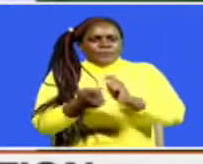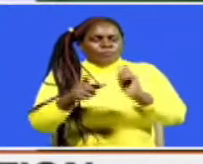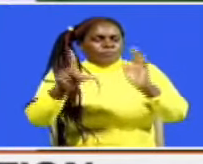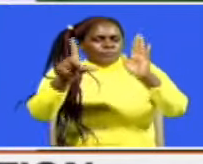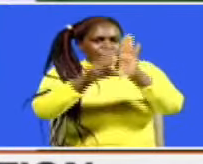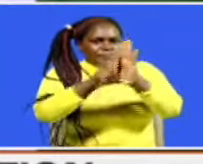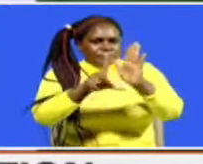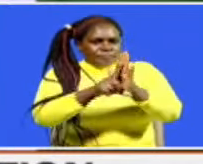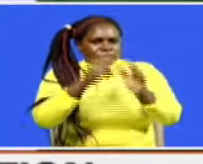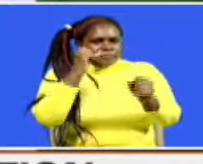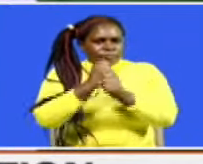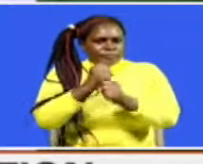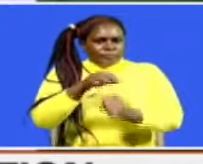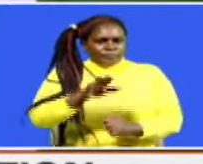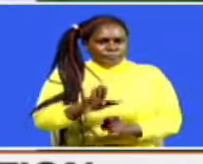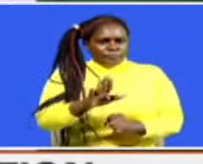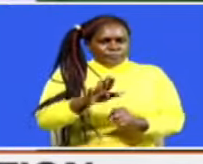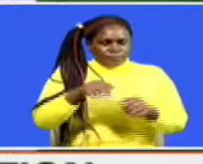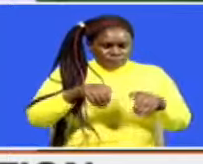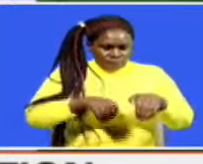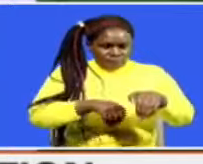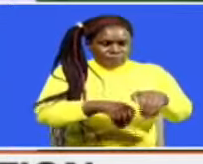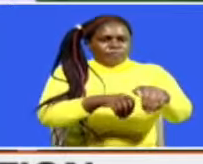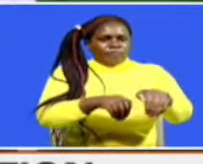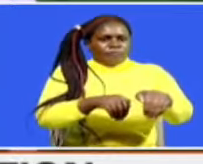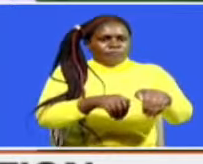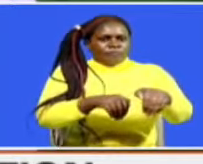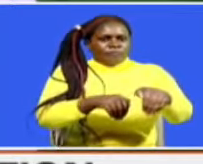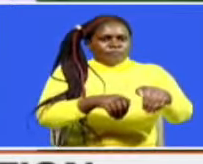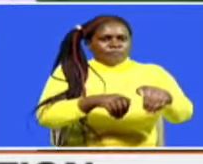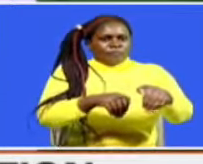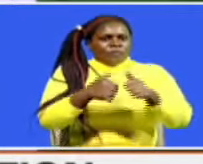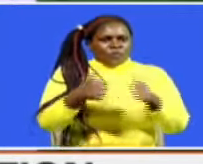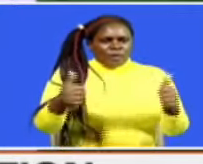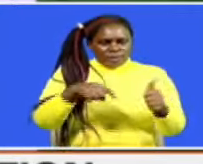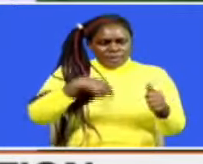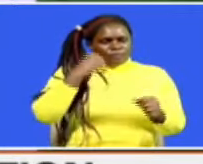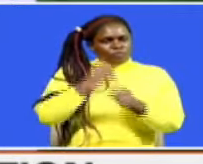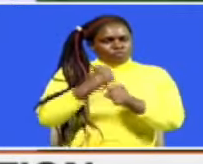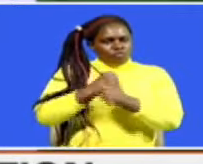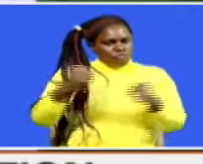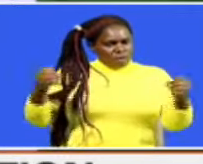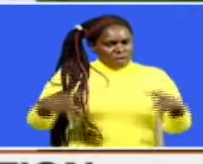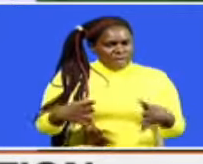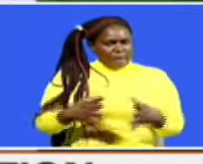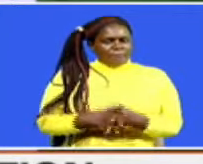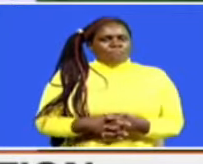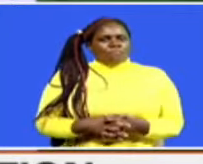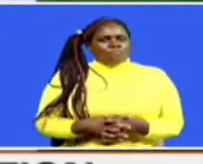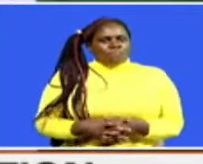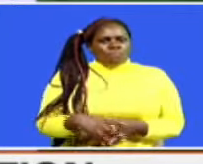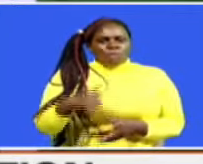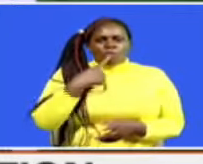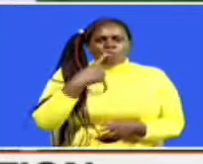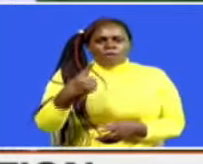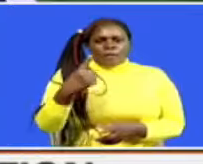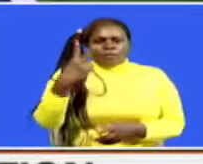law to make it aligned appropriately. That we are going to do so that the